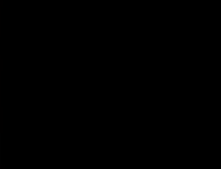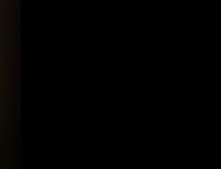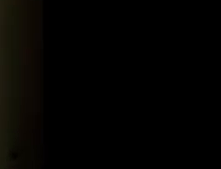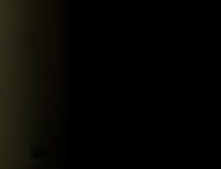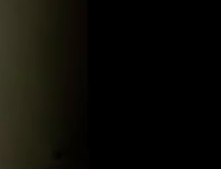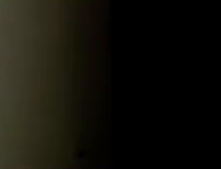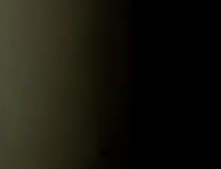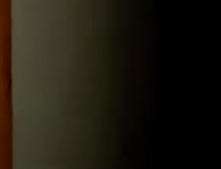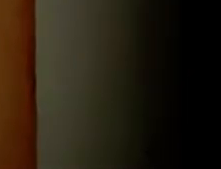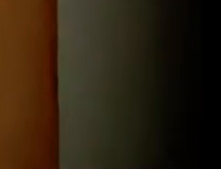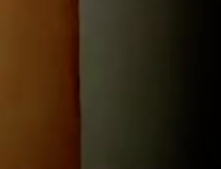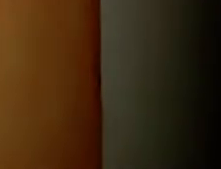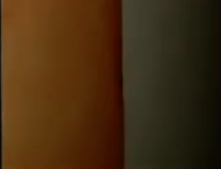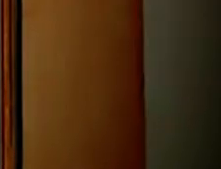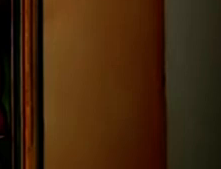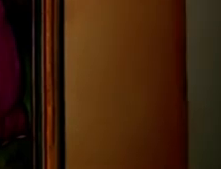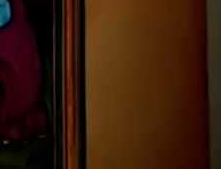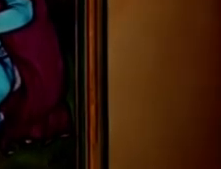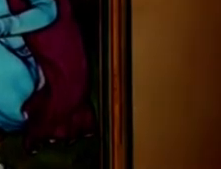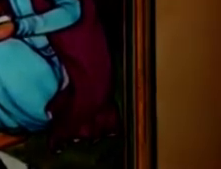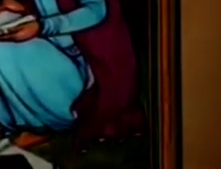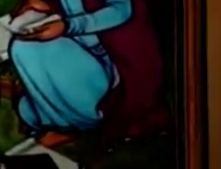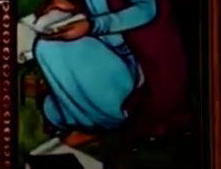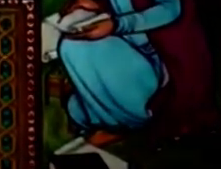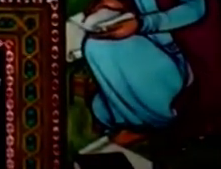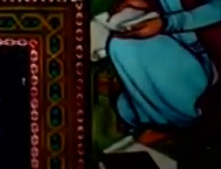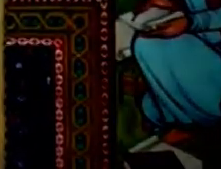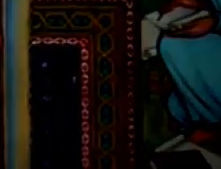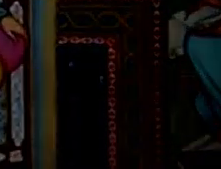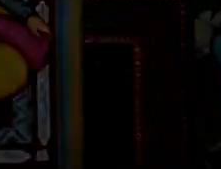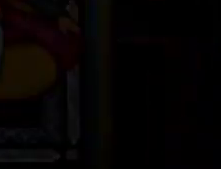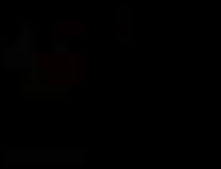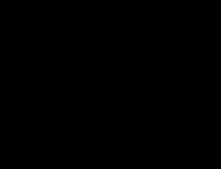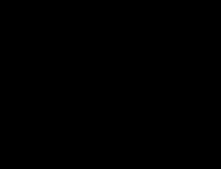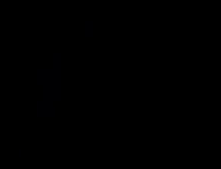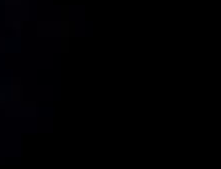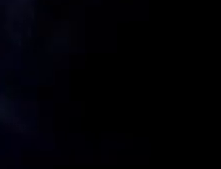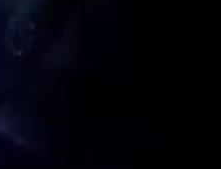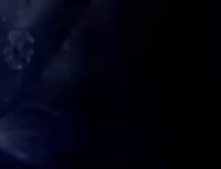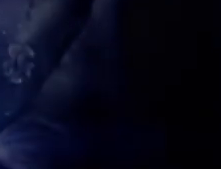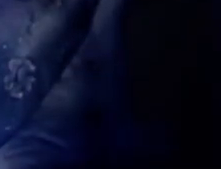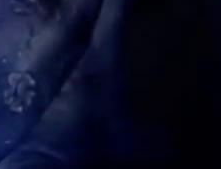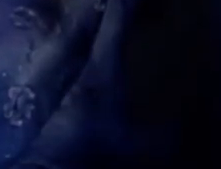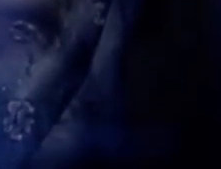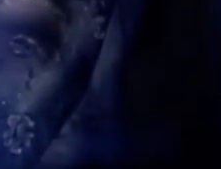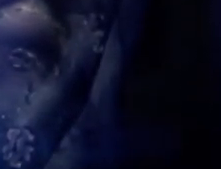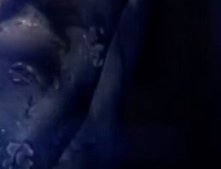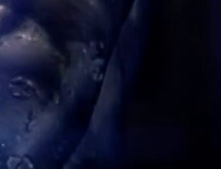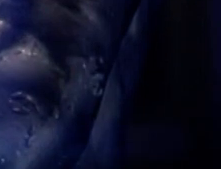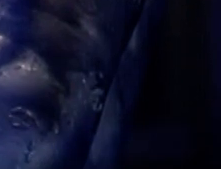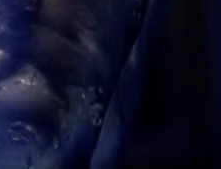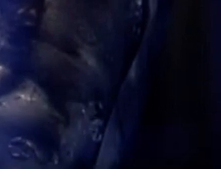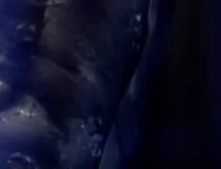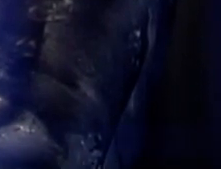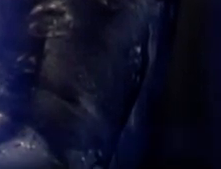Ul musalsal ikki zulfi gul yuzining davrida gul uza og'nar magar